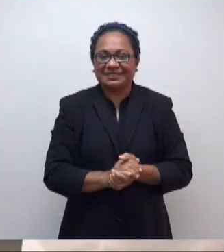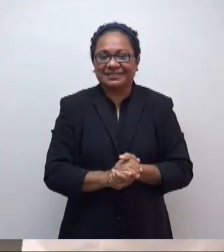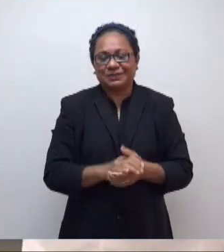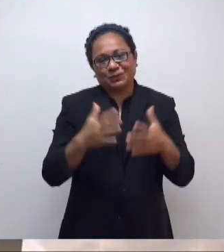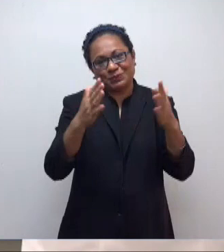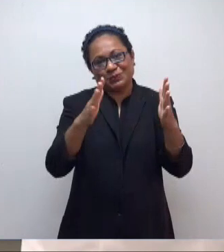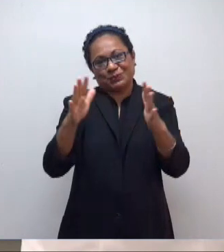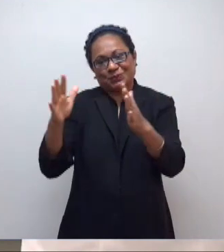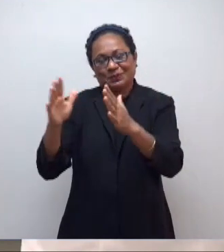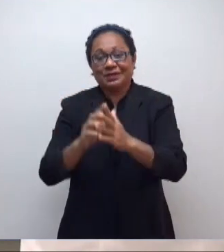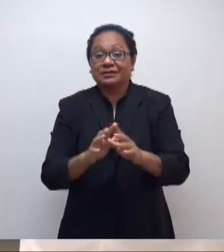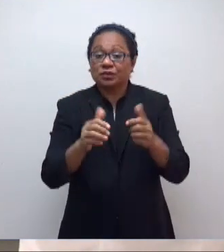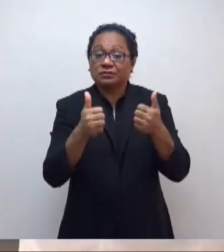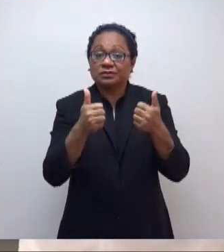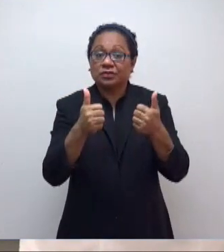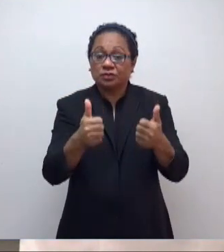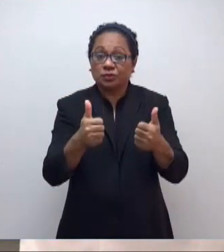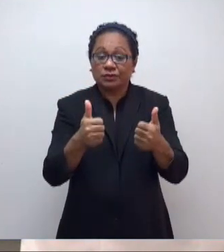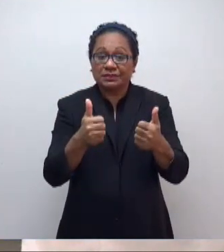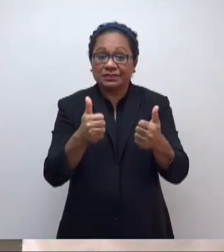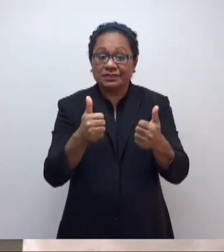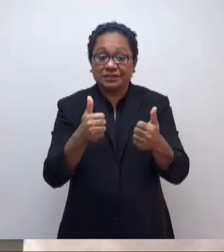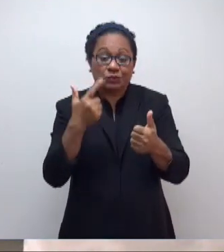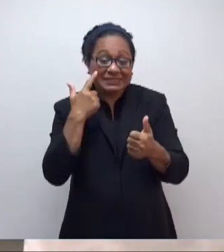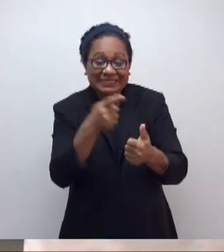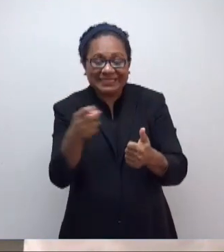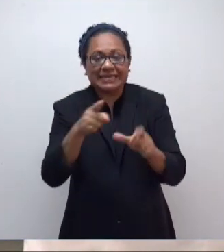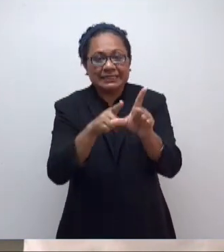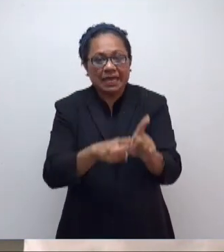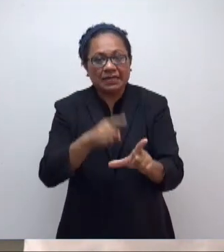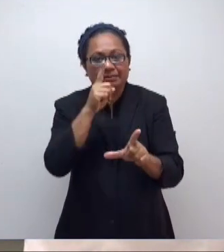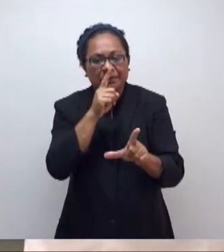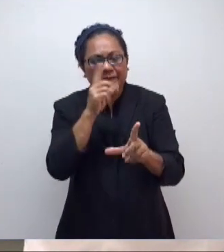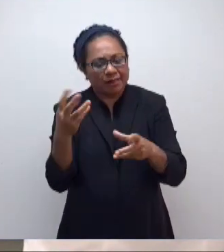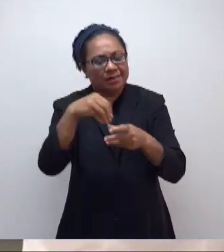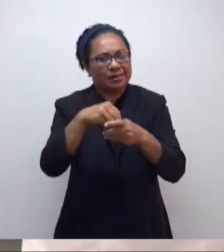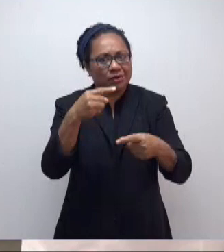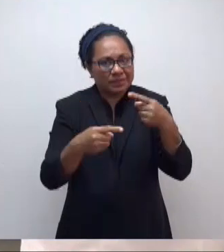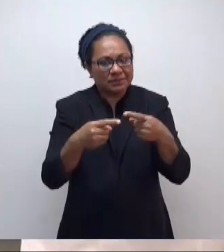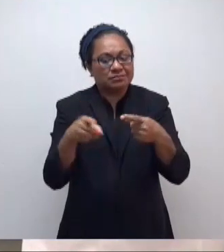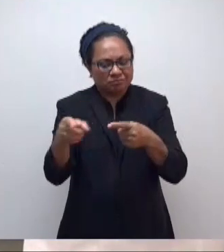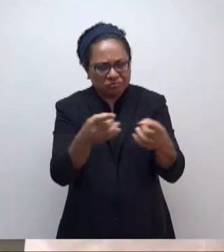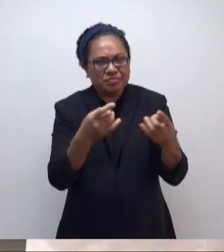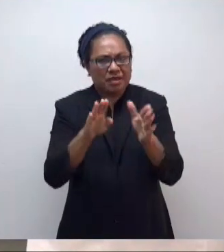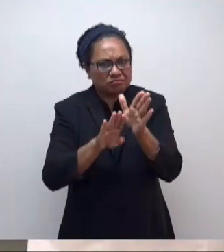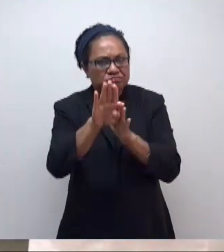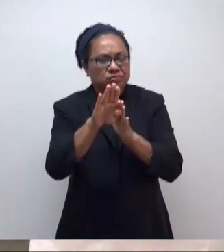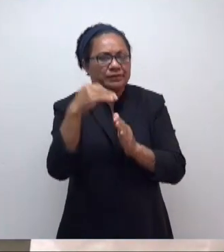have leadership that calls on the young minds of the country. But it is a far greater thing to see young